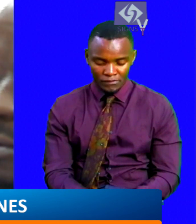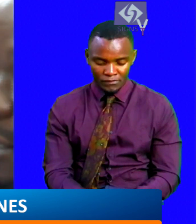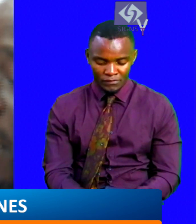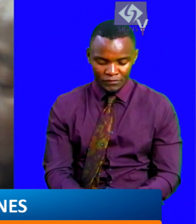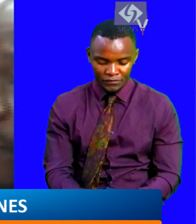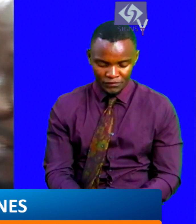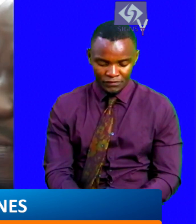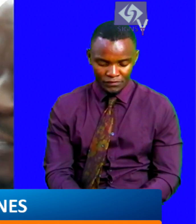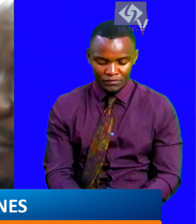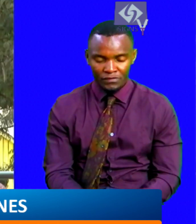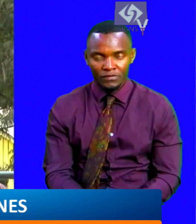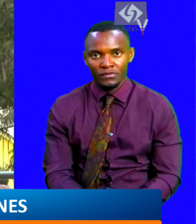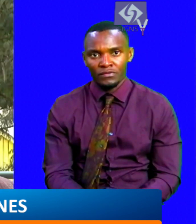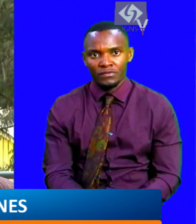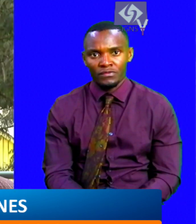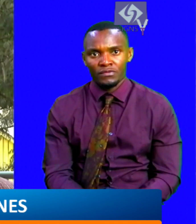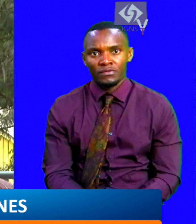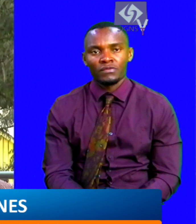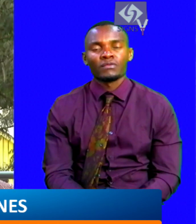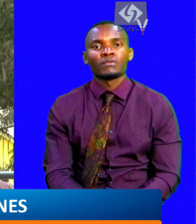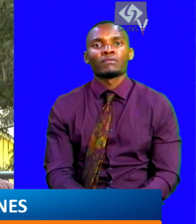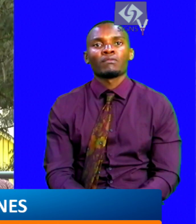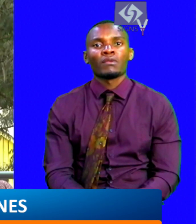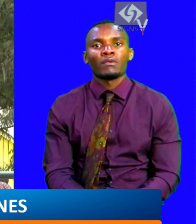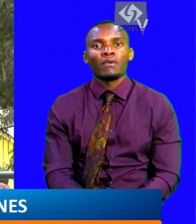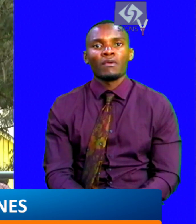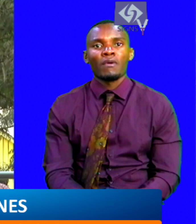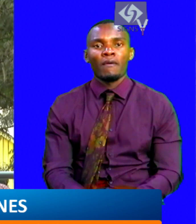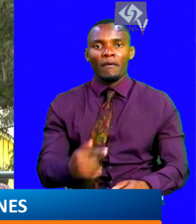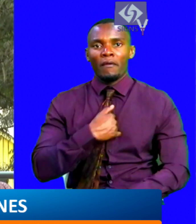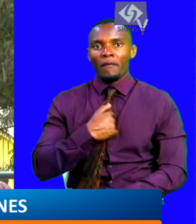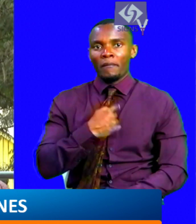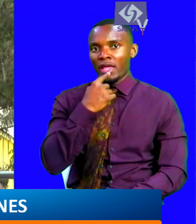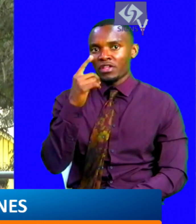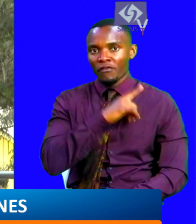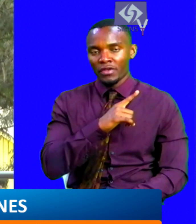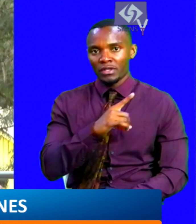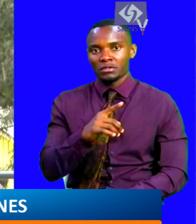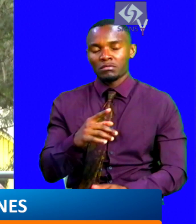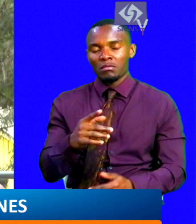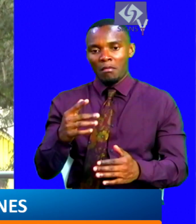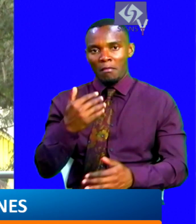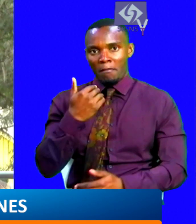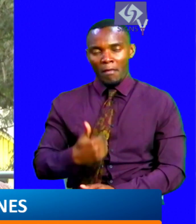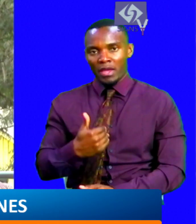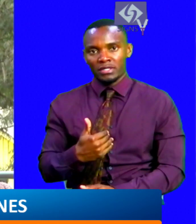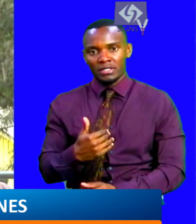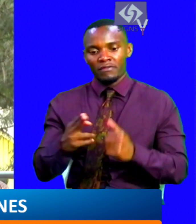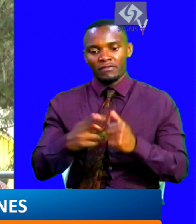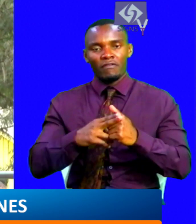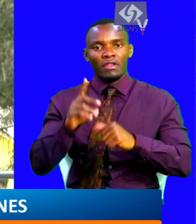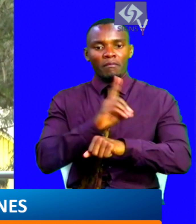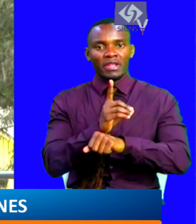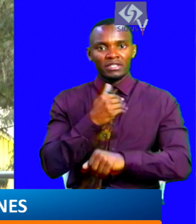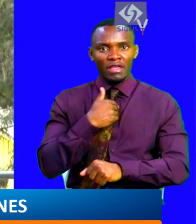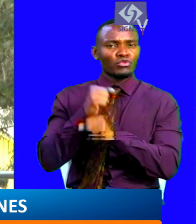appoint. What time is that lawyer going to prepare? Can we take a break Yeah. if you insist? We wanted to continue, but we take a break if you insist on disrupting this meeting.